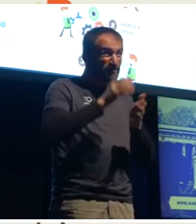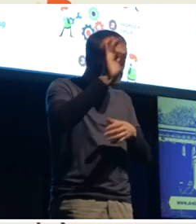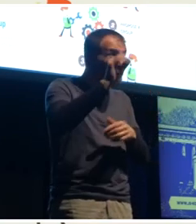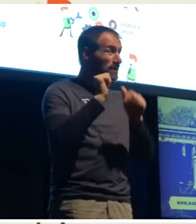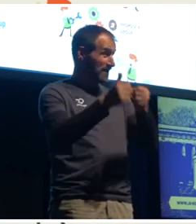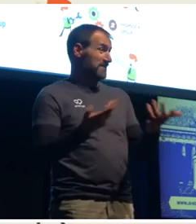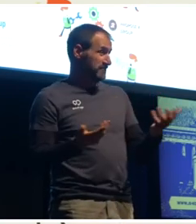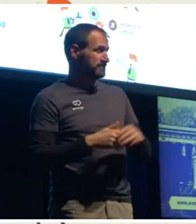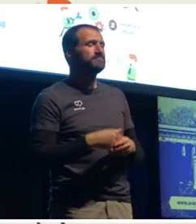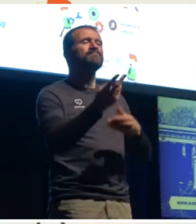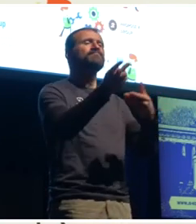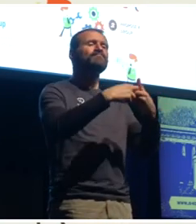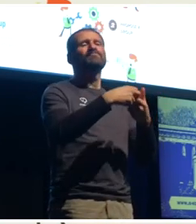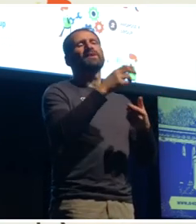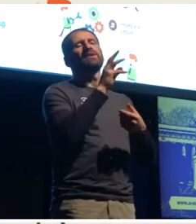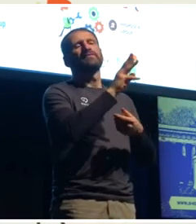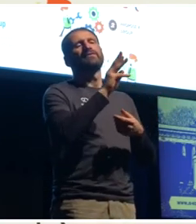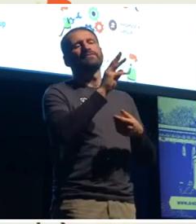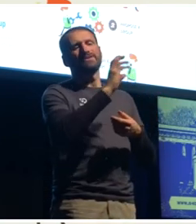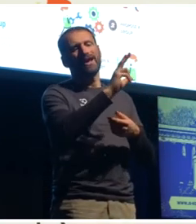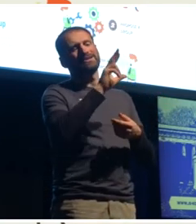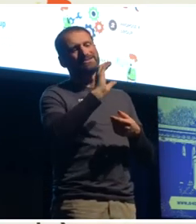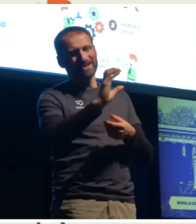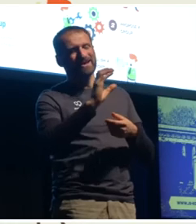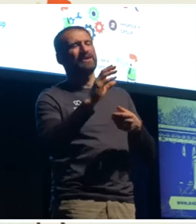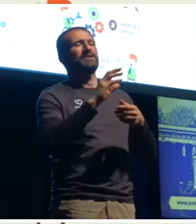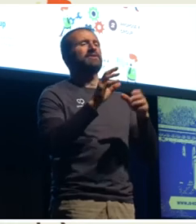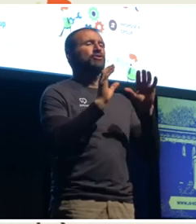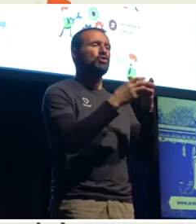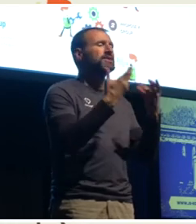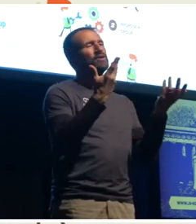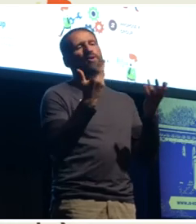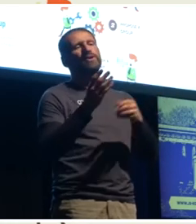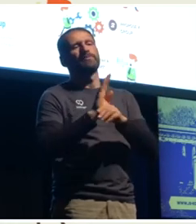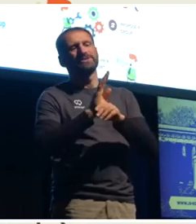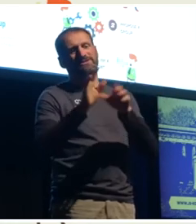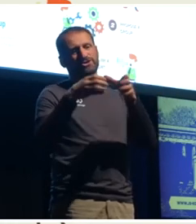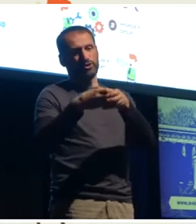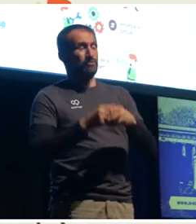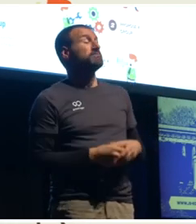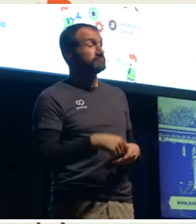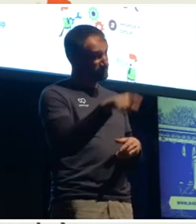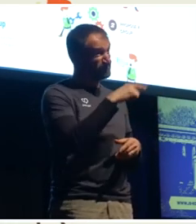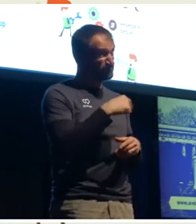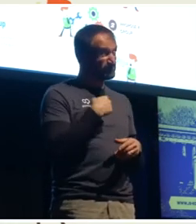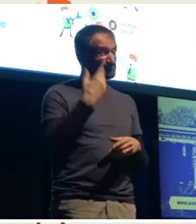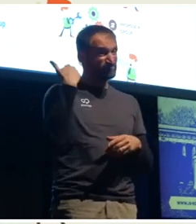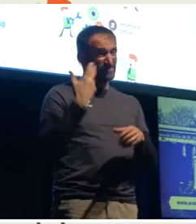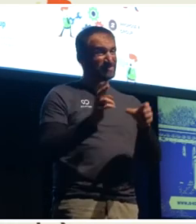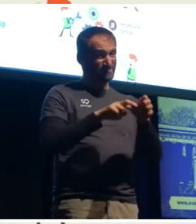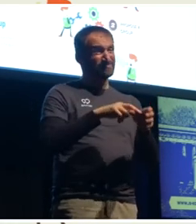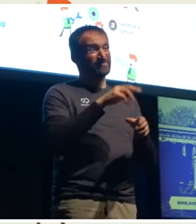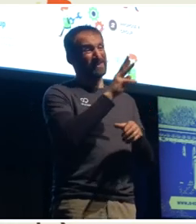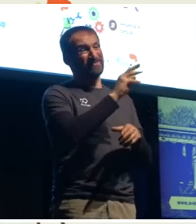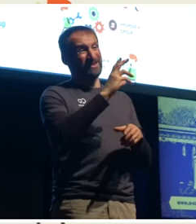Join a W3C community or business group. This is a great little thing. I'm an invited expert at the W3C. I was lucky to have that happen, but you don't